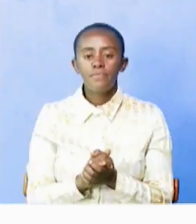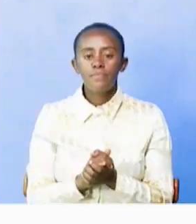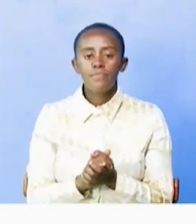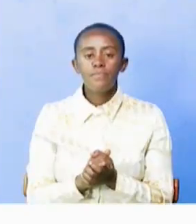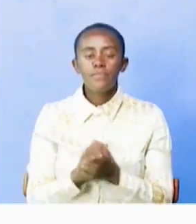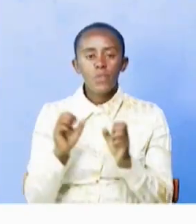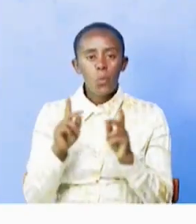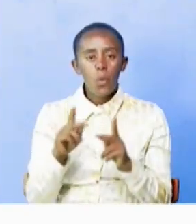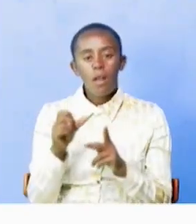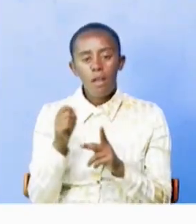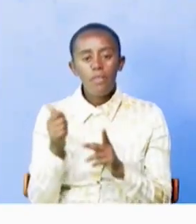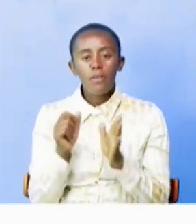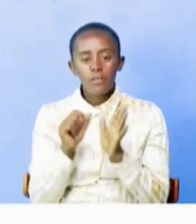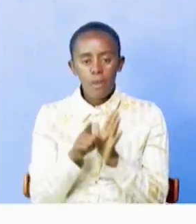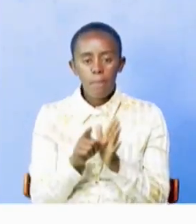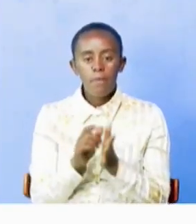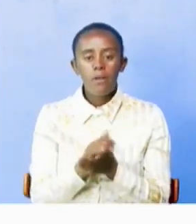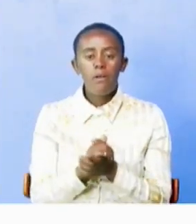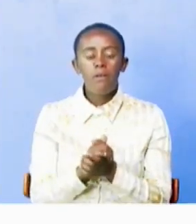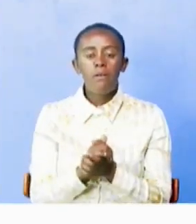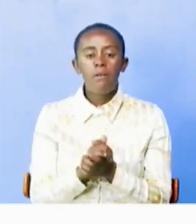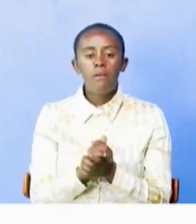Okay, another example.